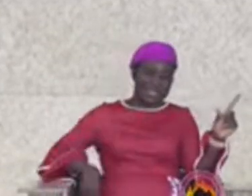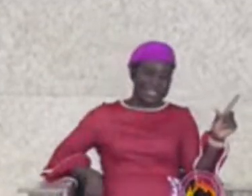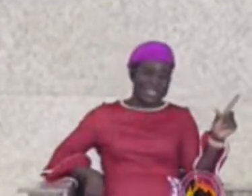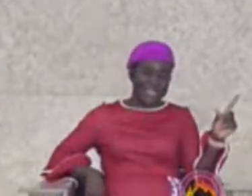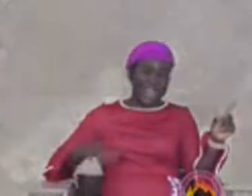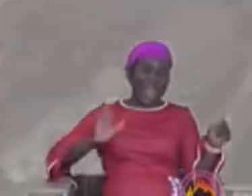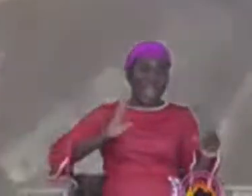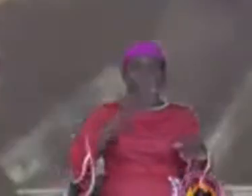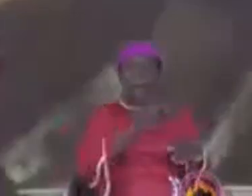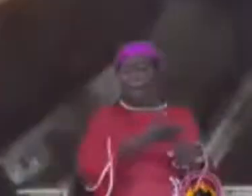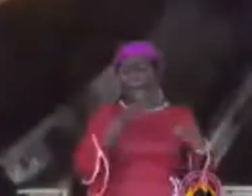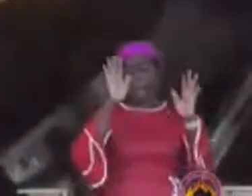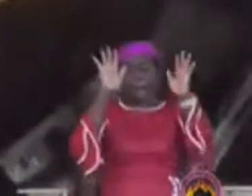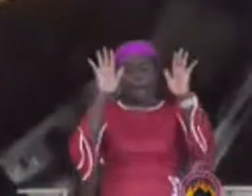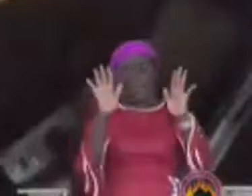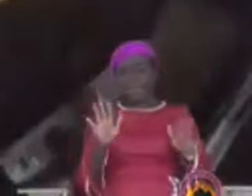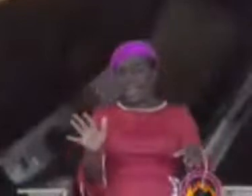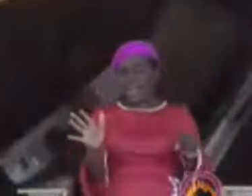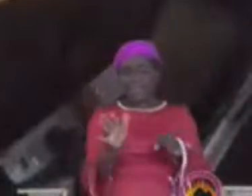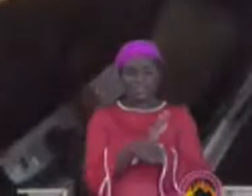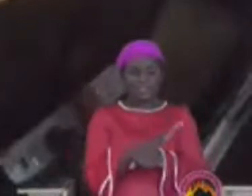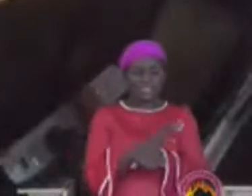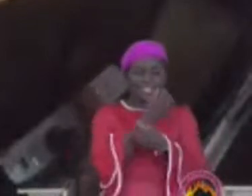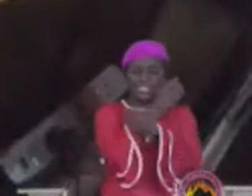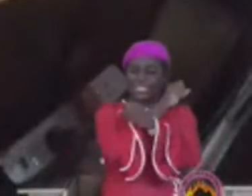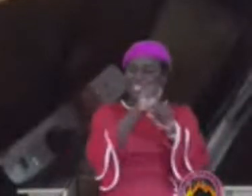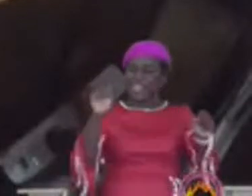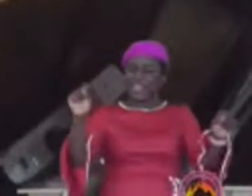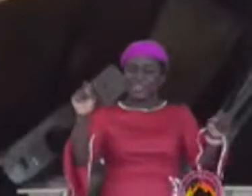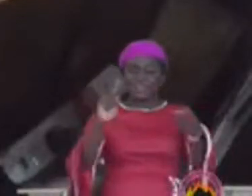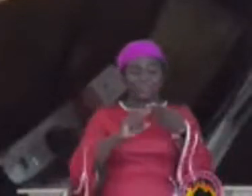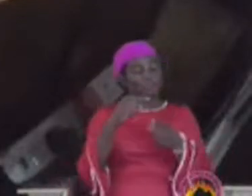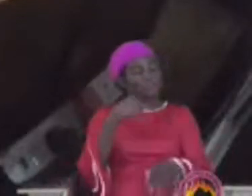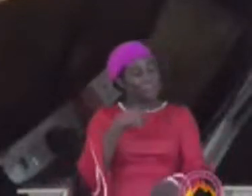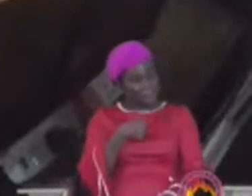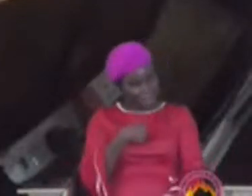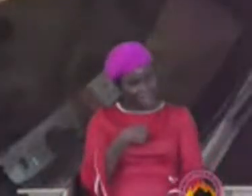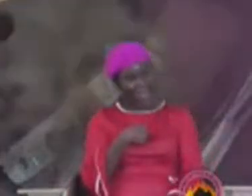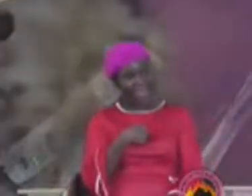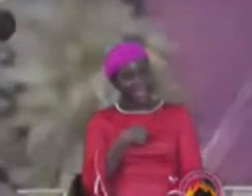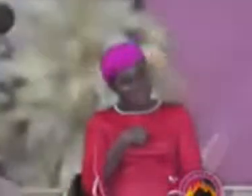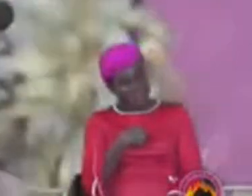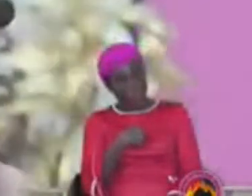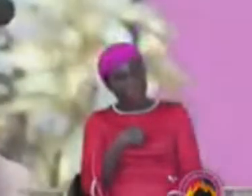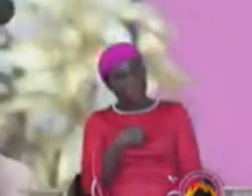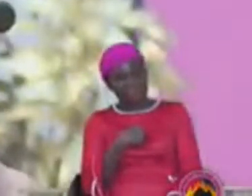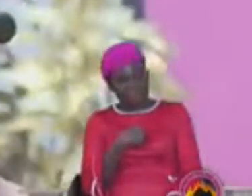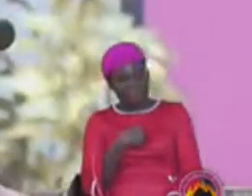Savior to me.